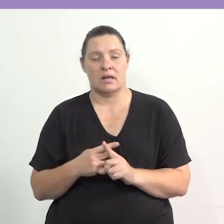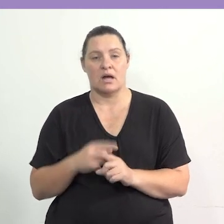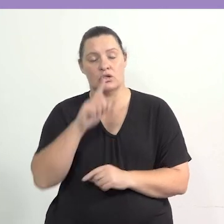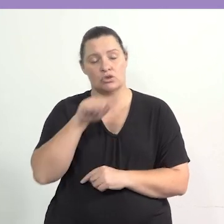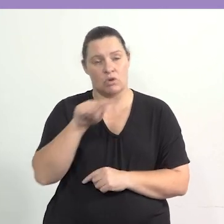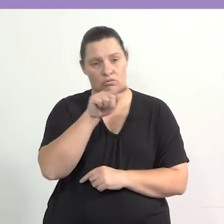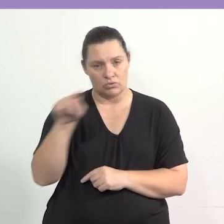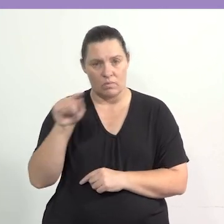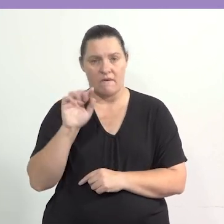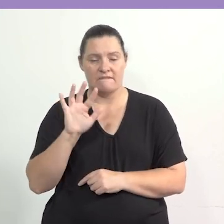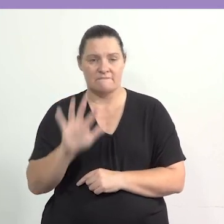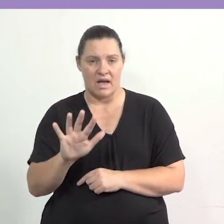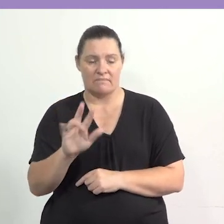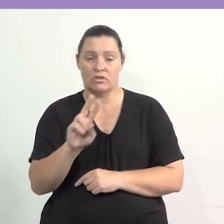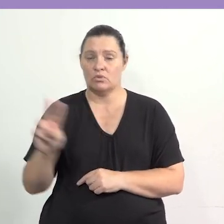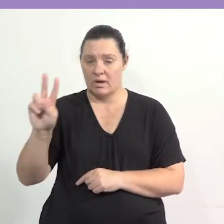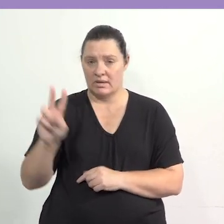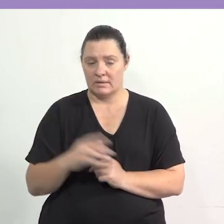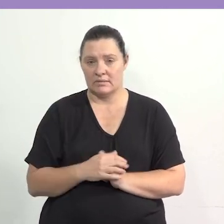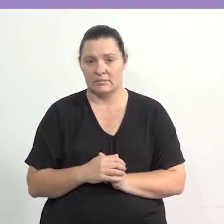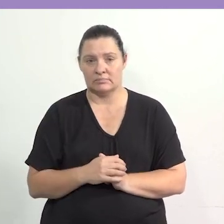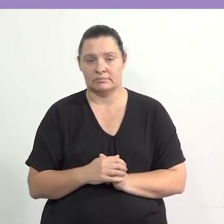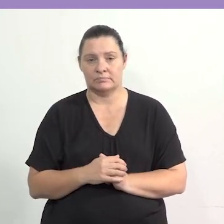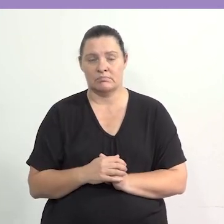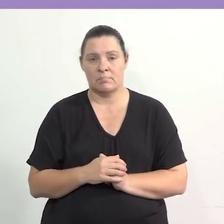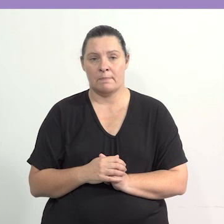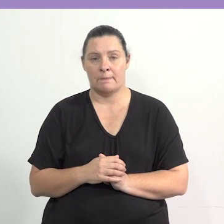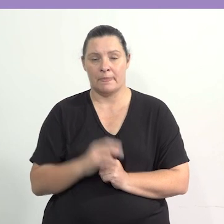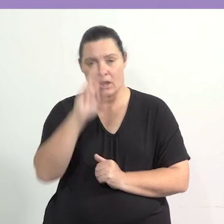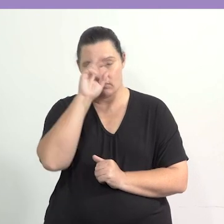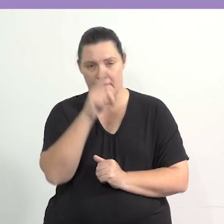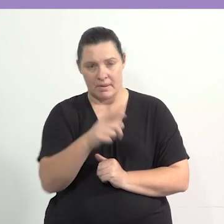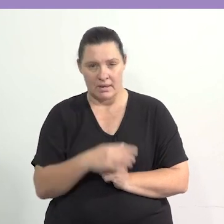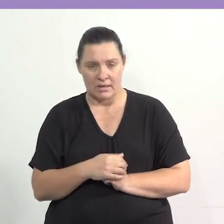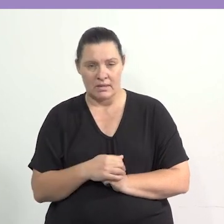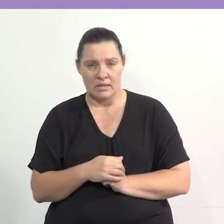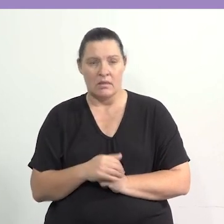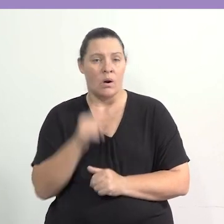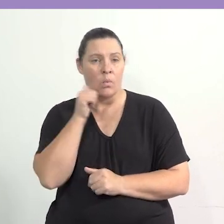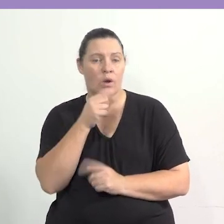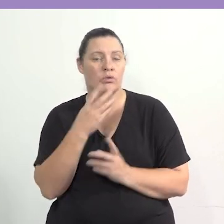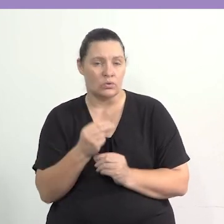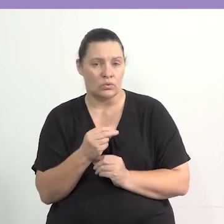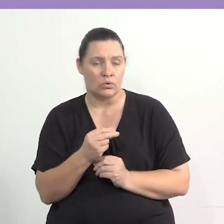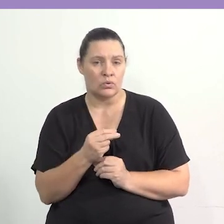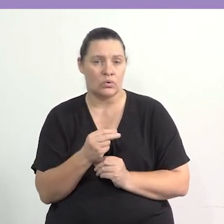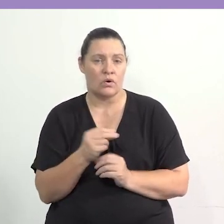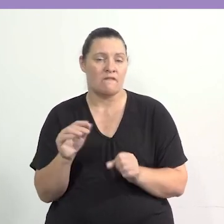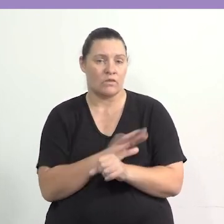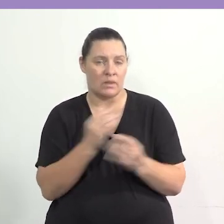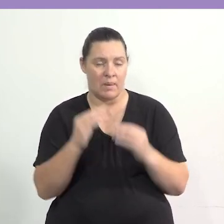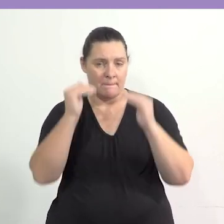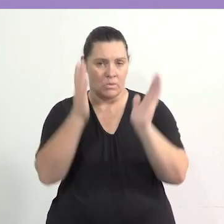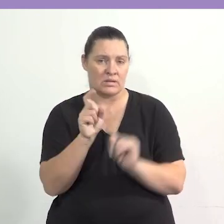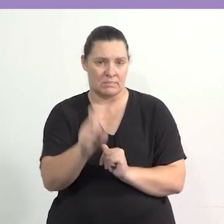square root of 5 squared. Do you remember that when we are working with integers, we have to put